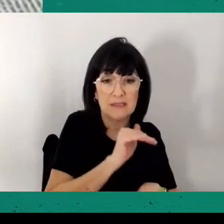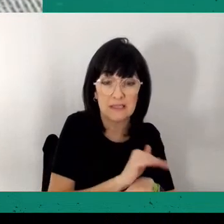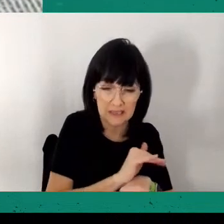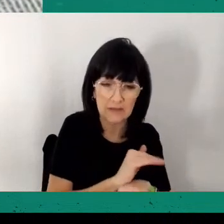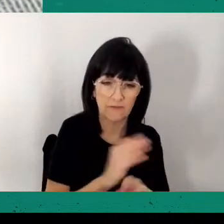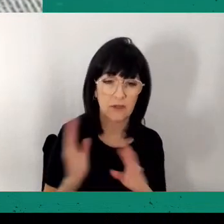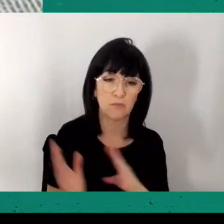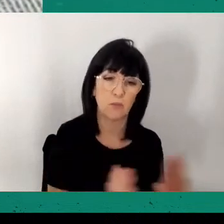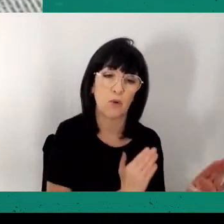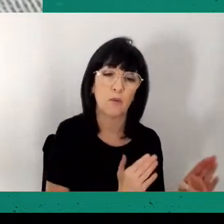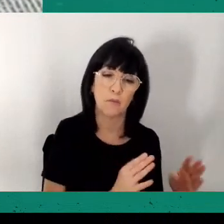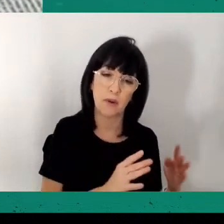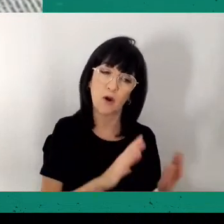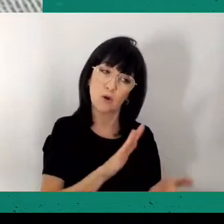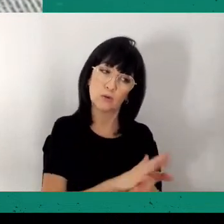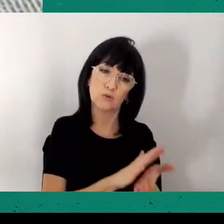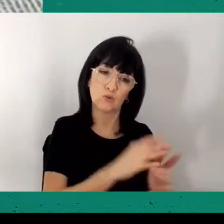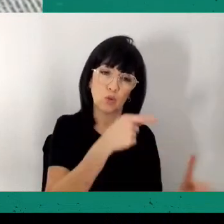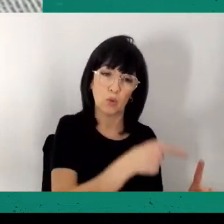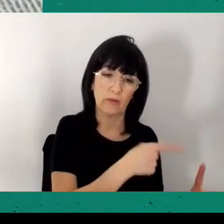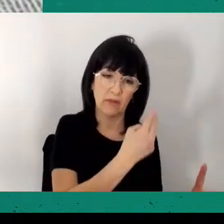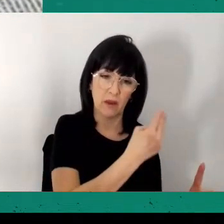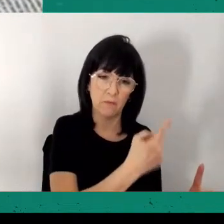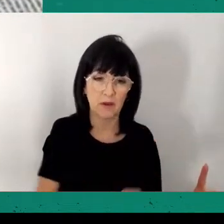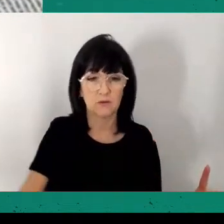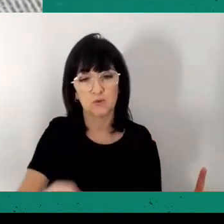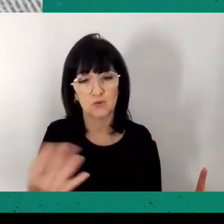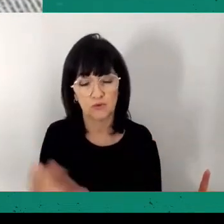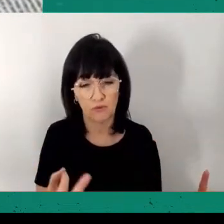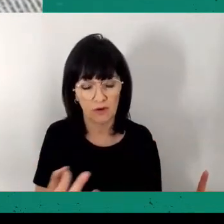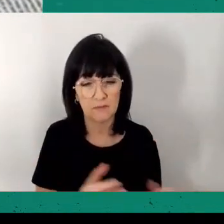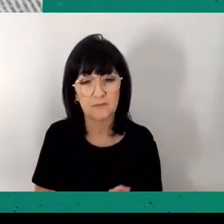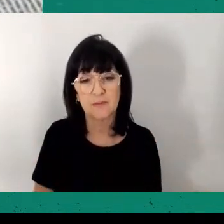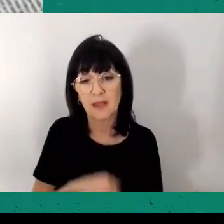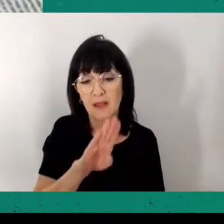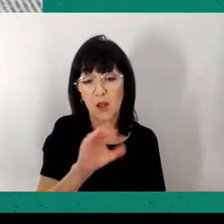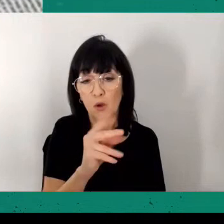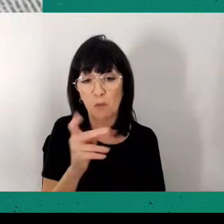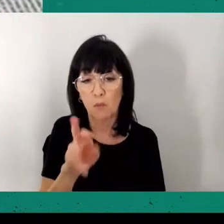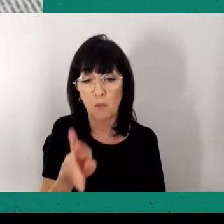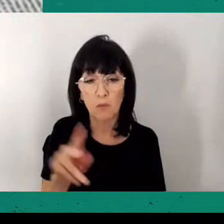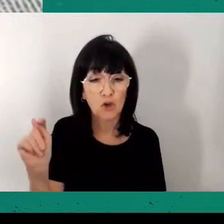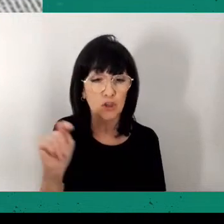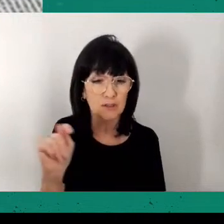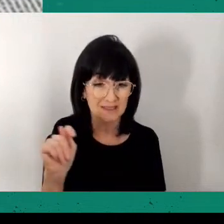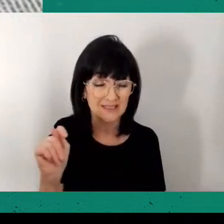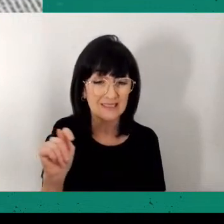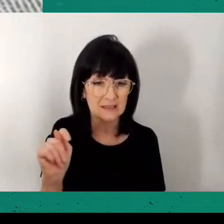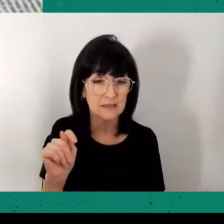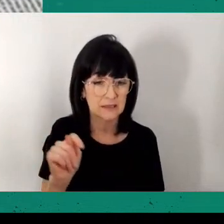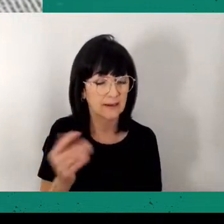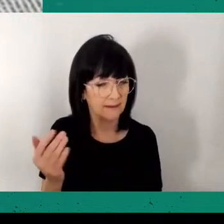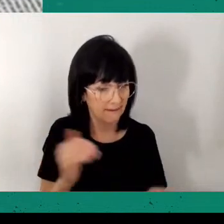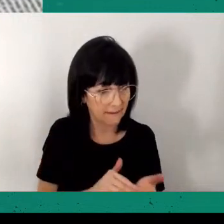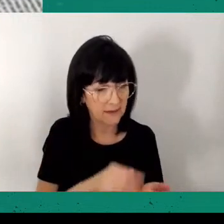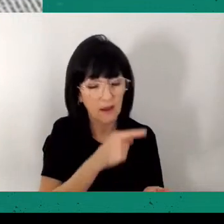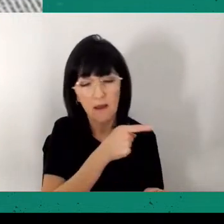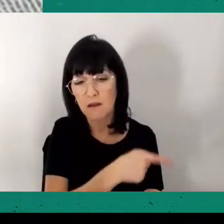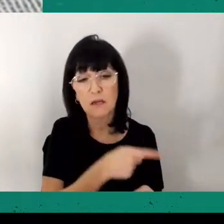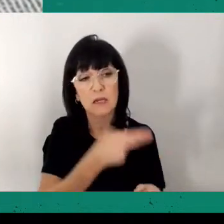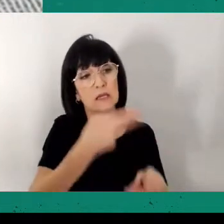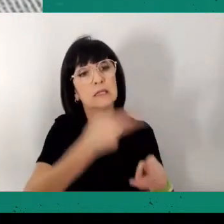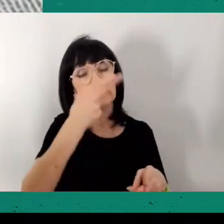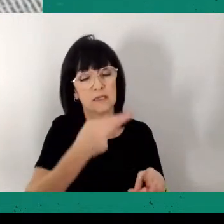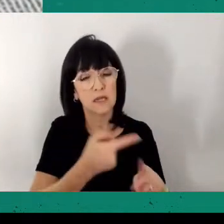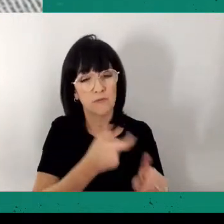school. At Booker T, of course, another DuPont school. It was named there again in honor of a famous Negro who